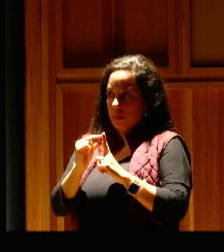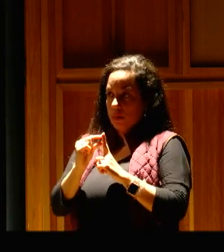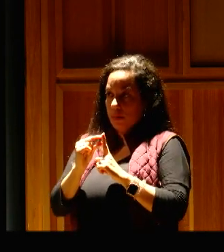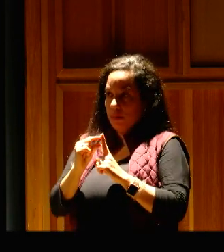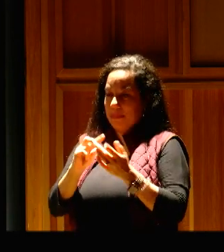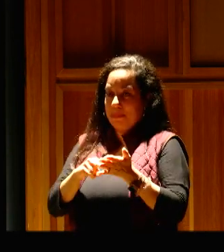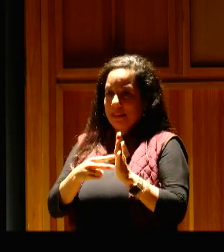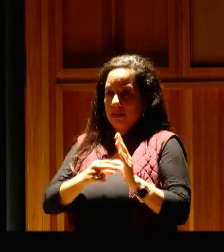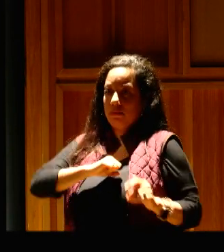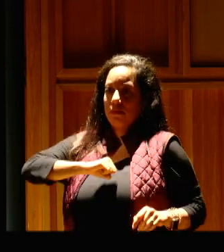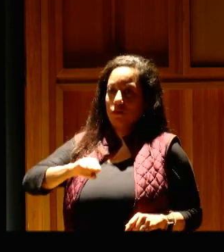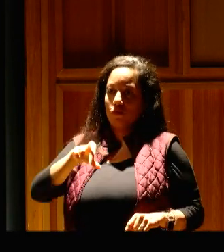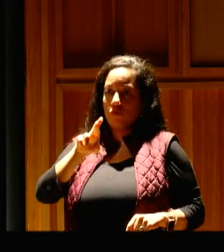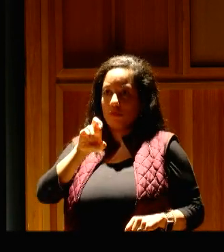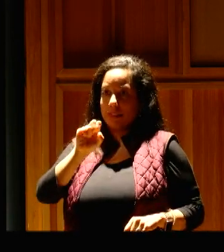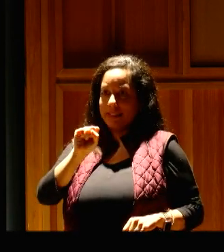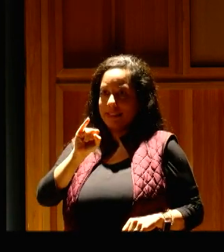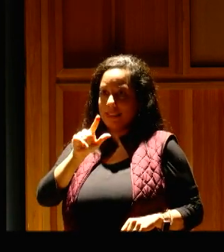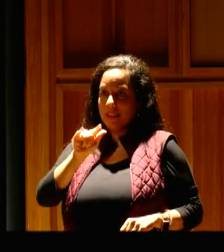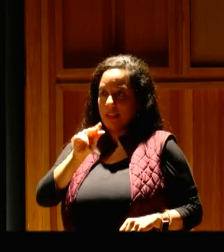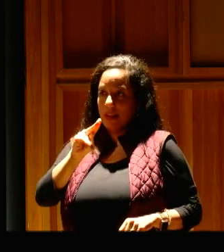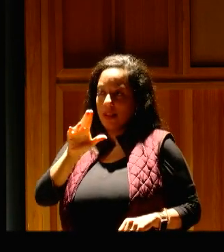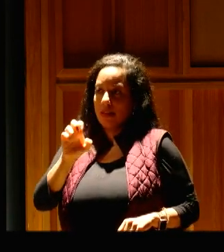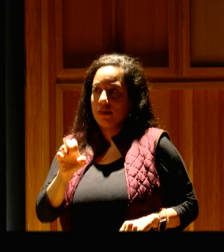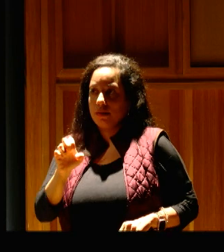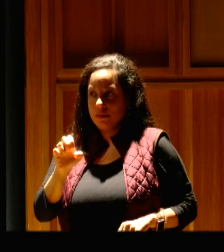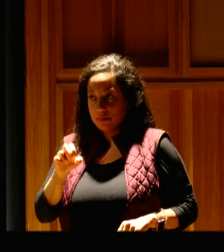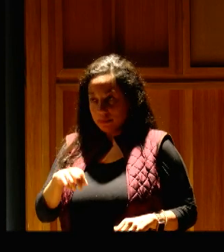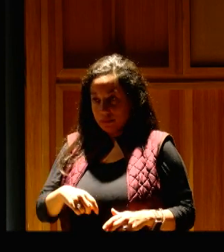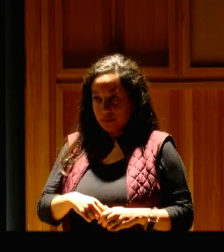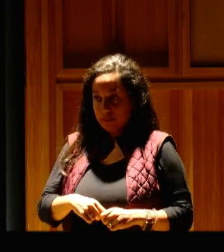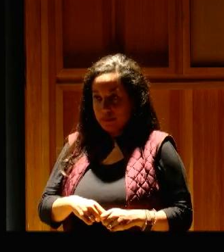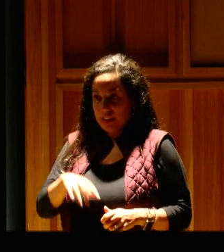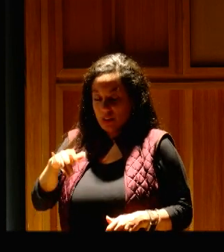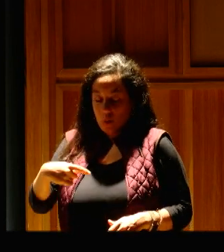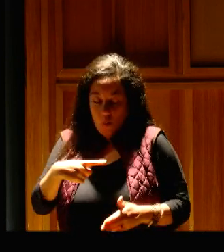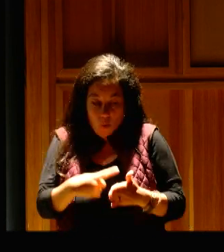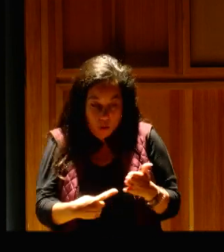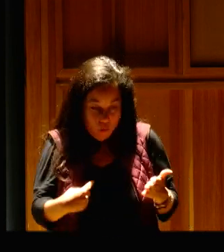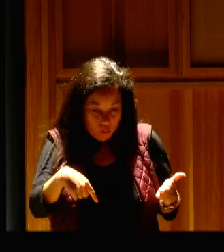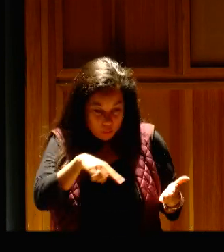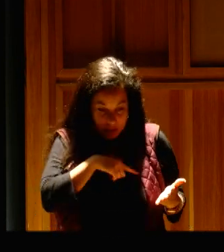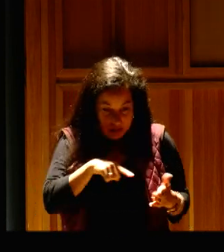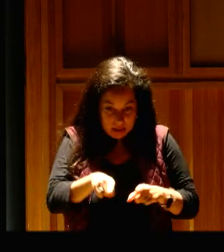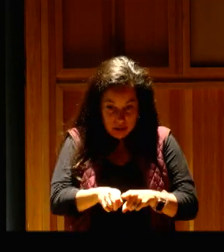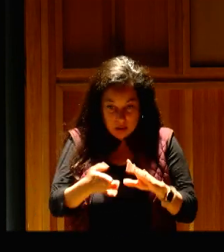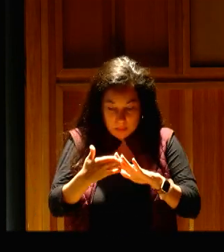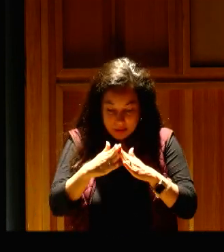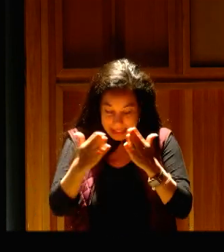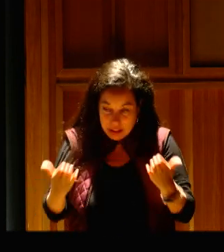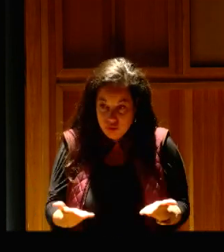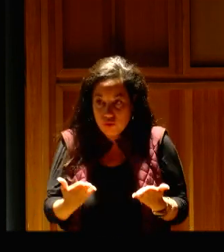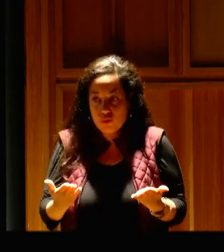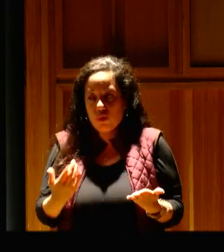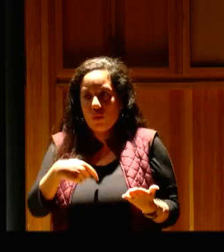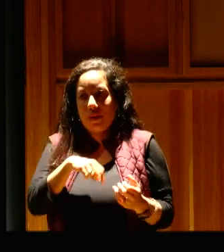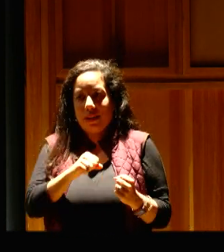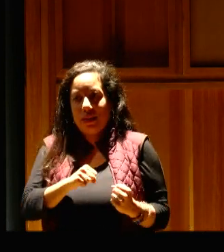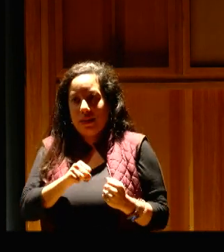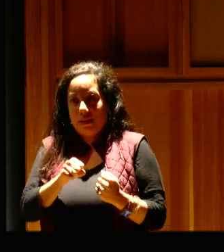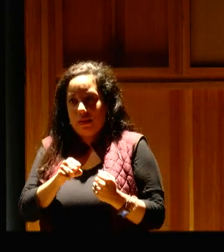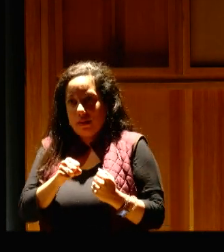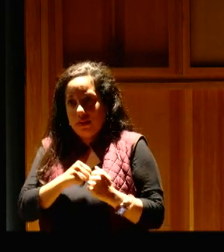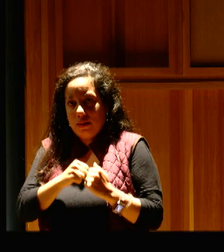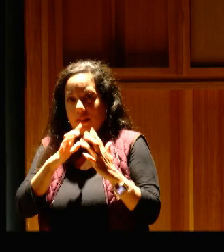means resilience. This is what we as a community here need to build for every